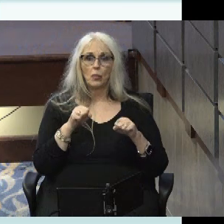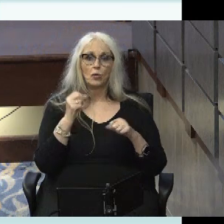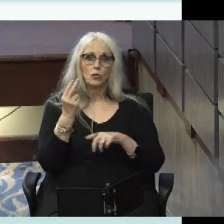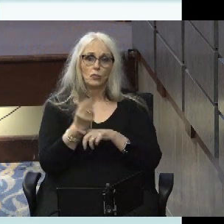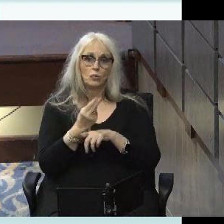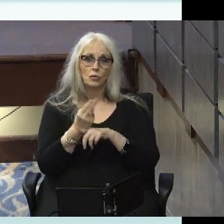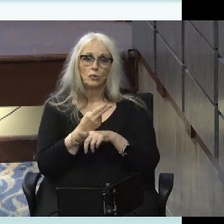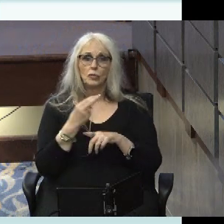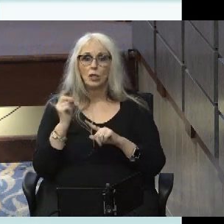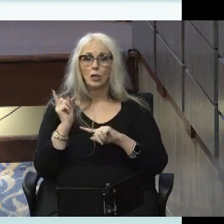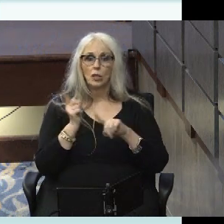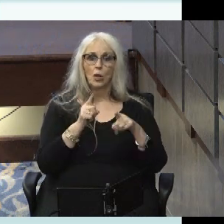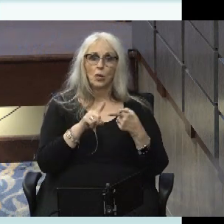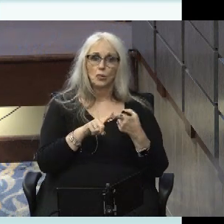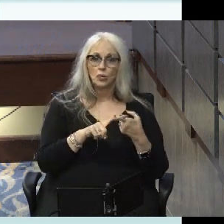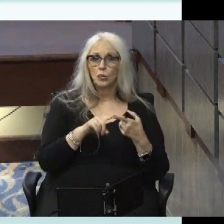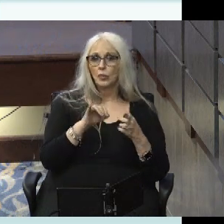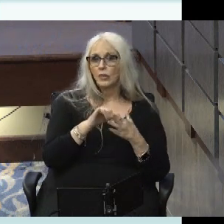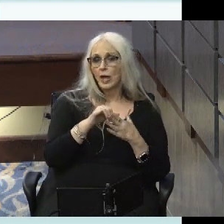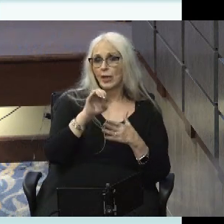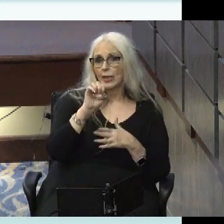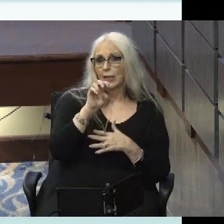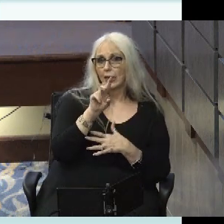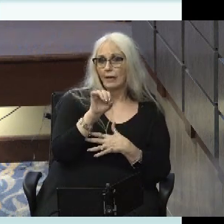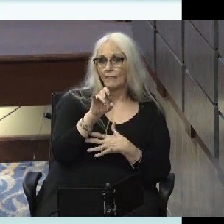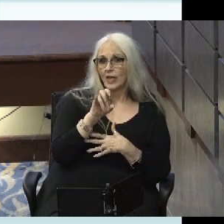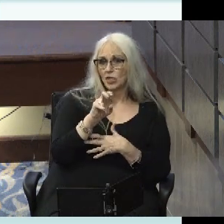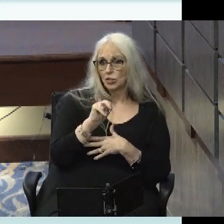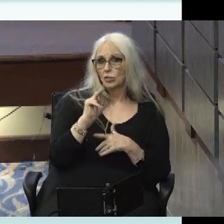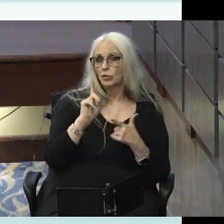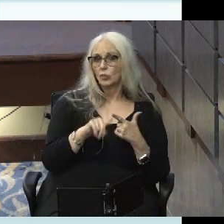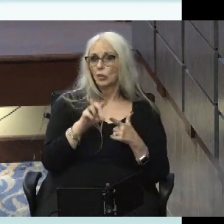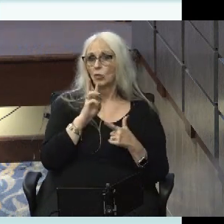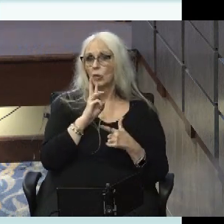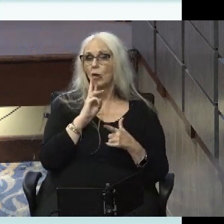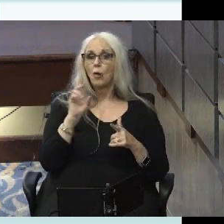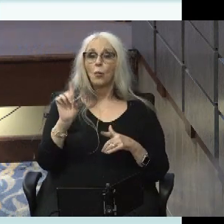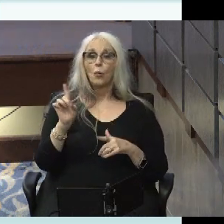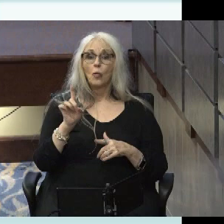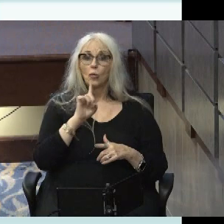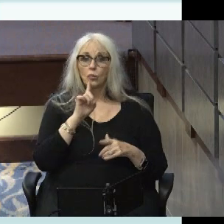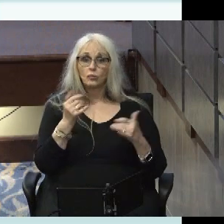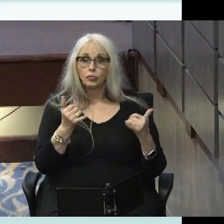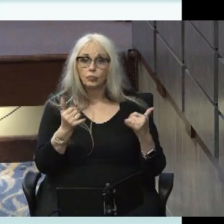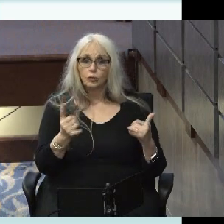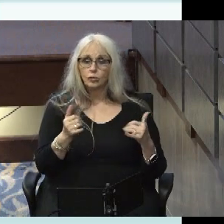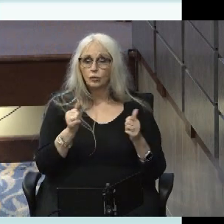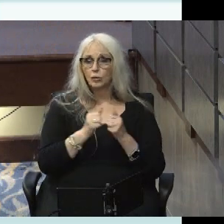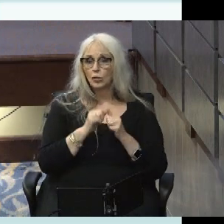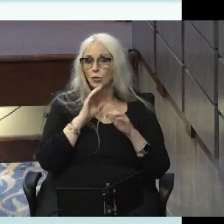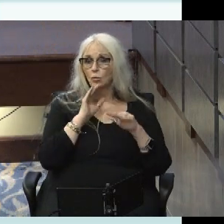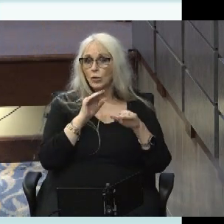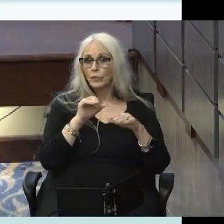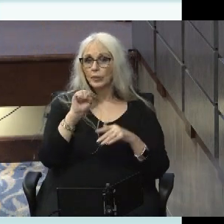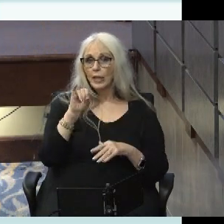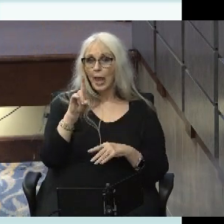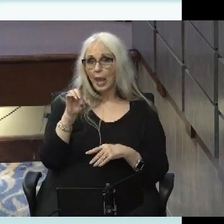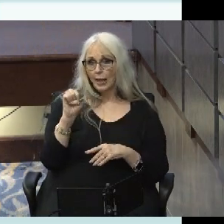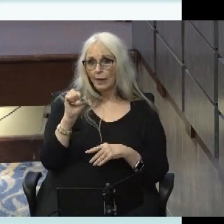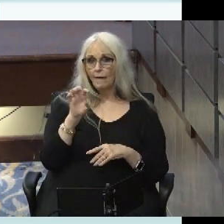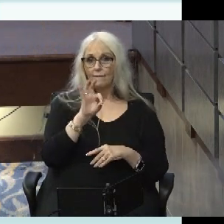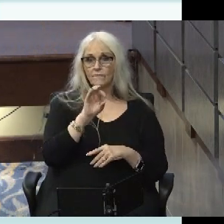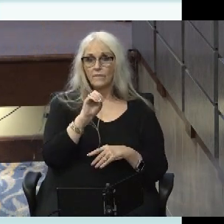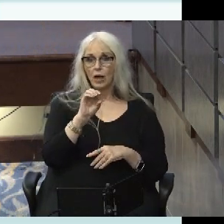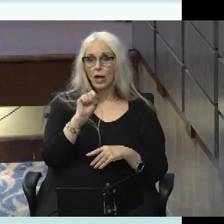down to that elevation of the water. So where you are currently, just to the riverside of where Foster Pavilion is